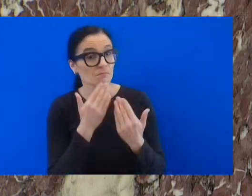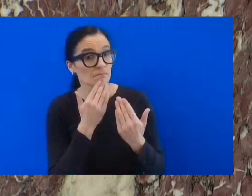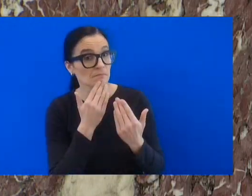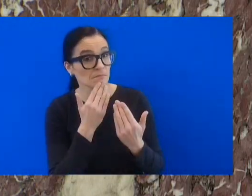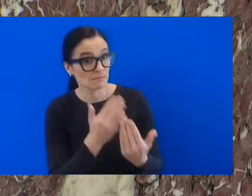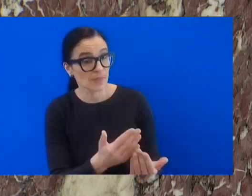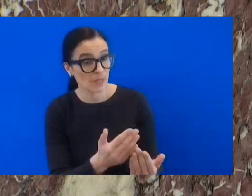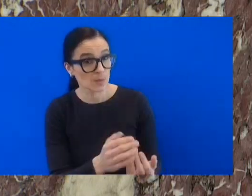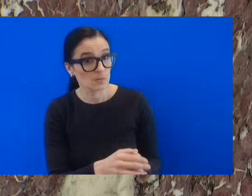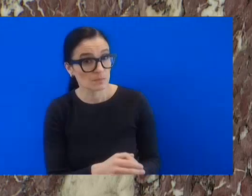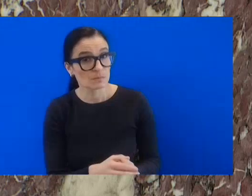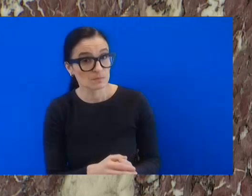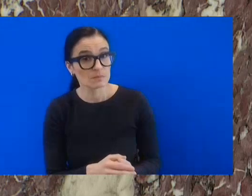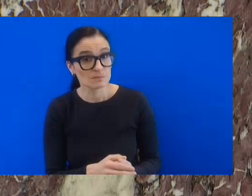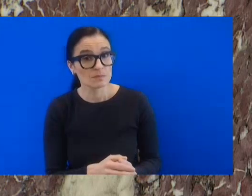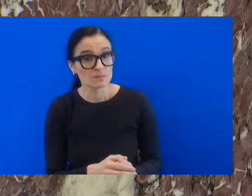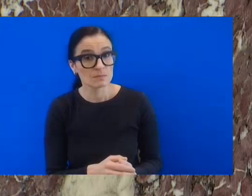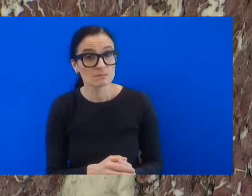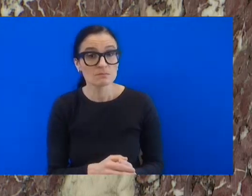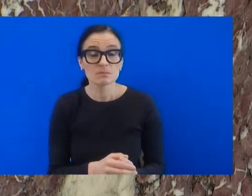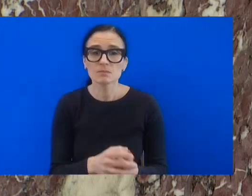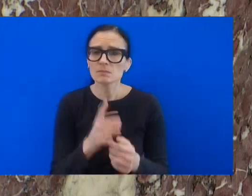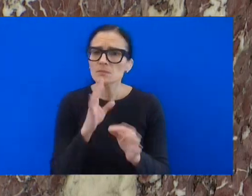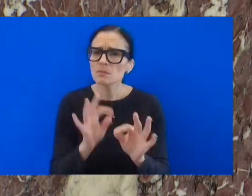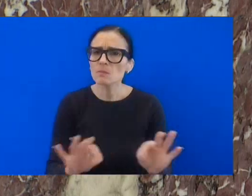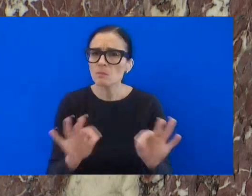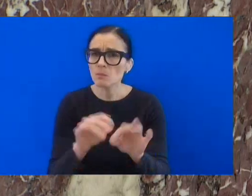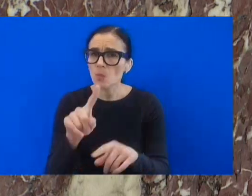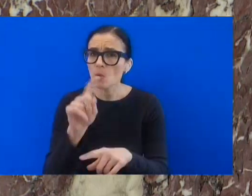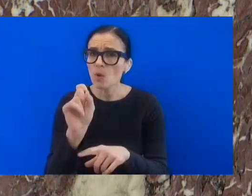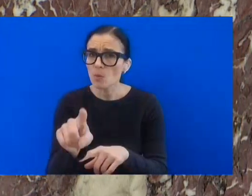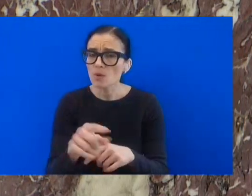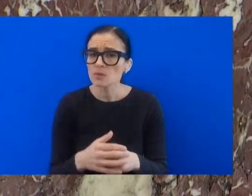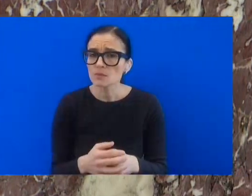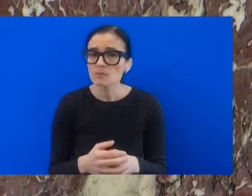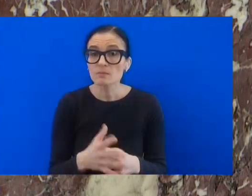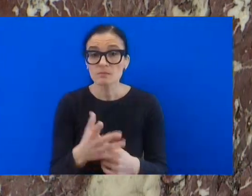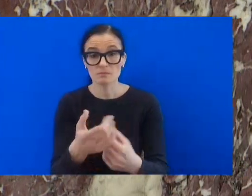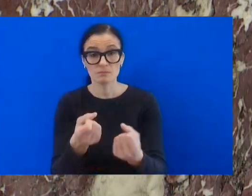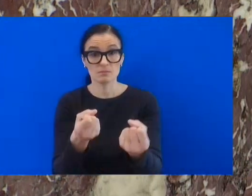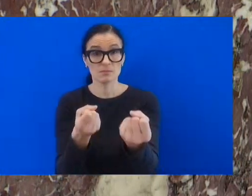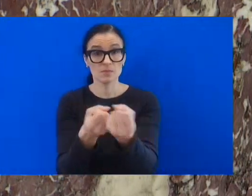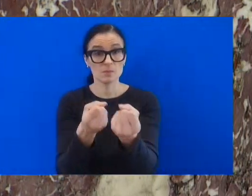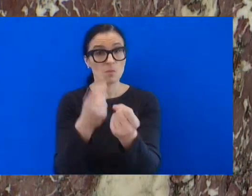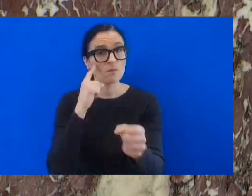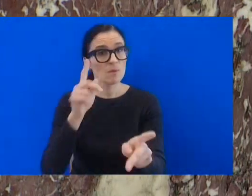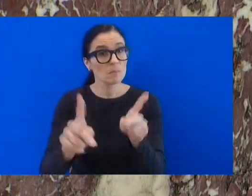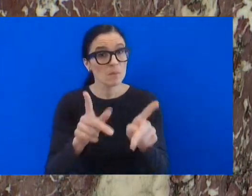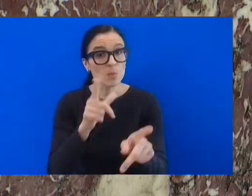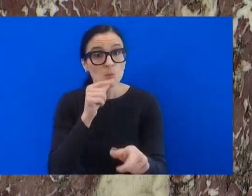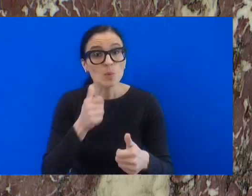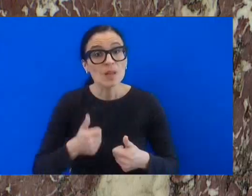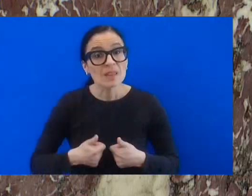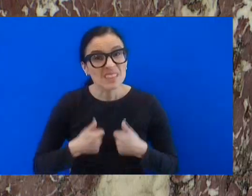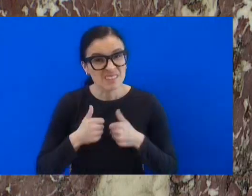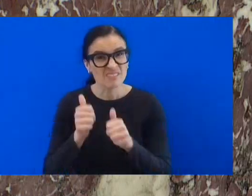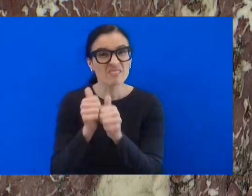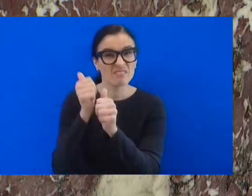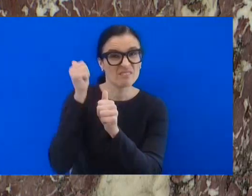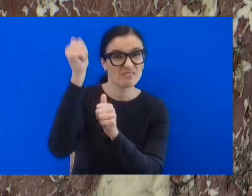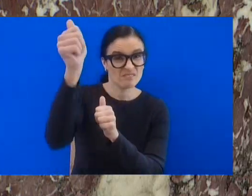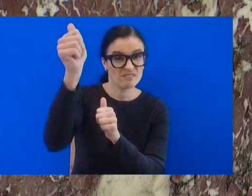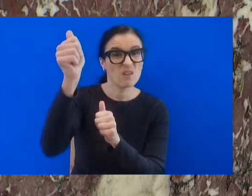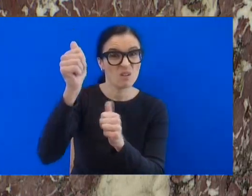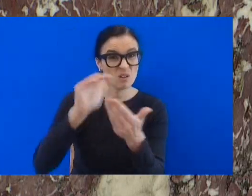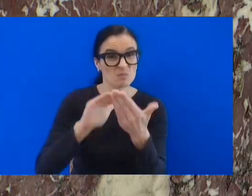important question around supports for people who live in communities that are farther from urban centres and often farther from the